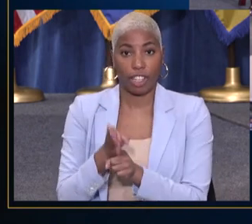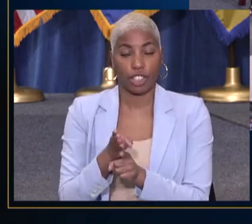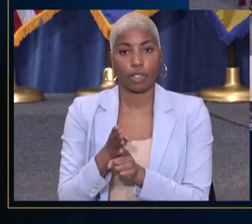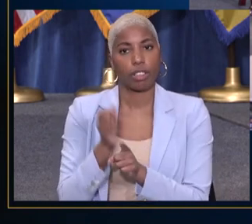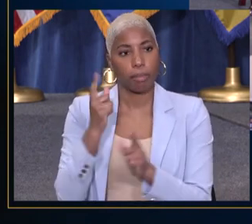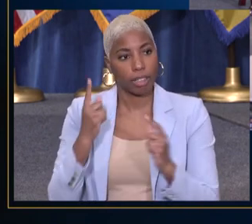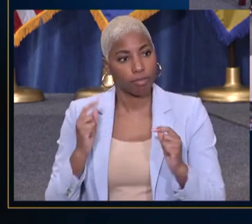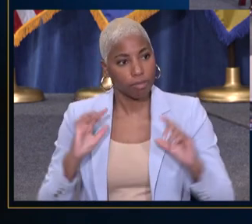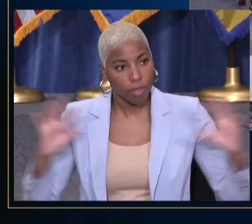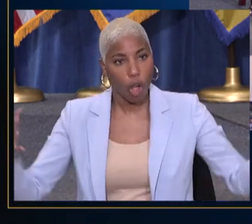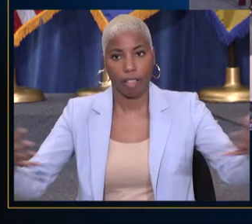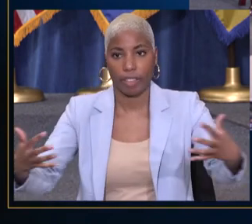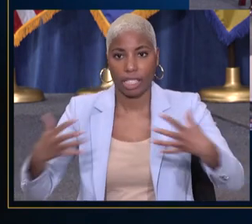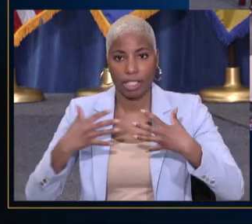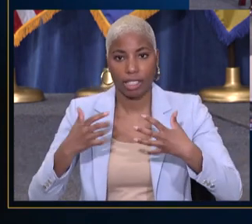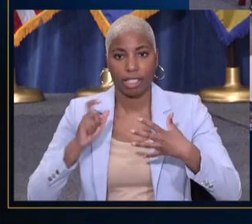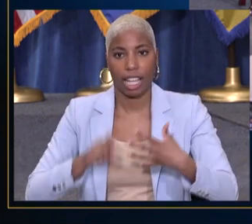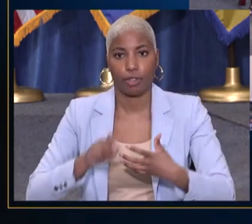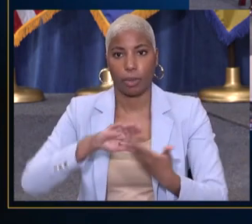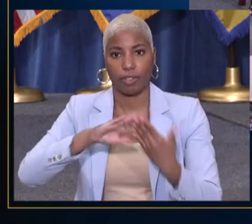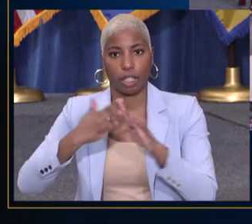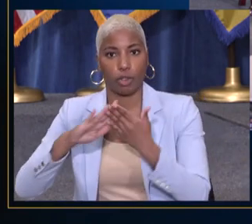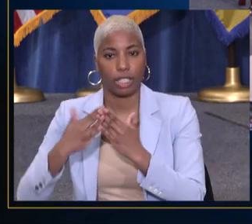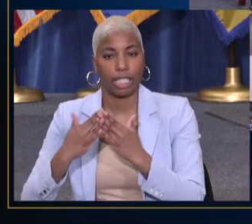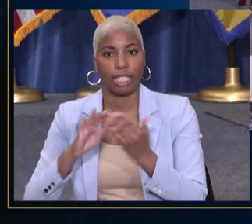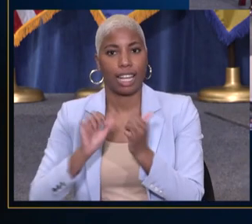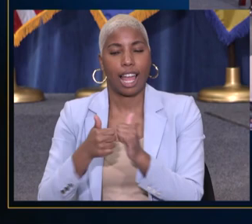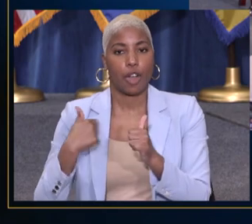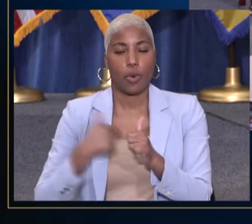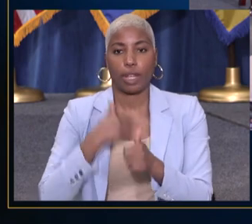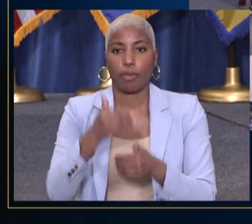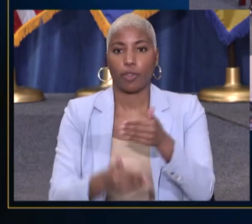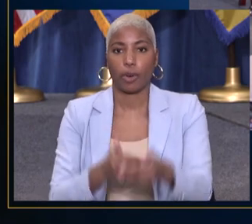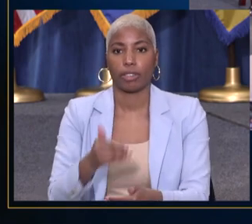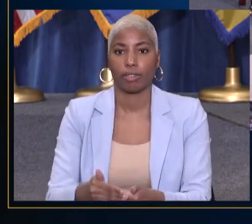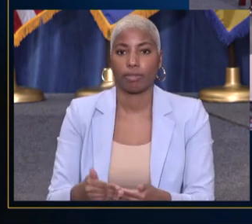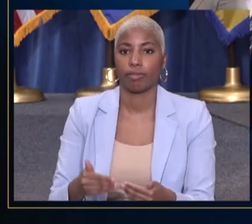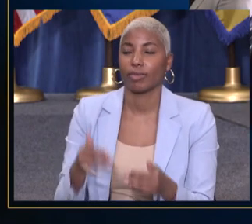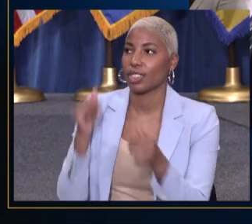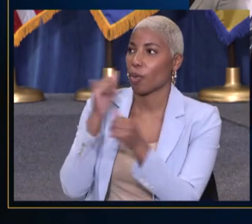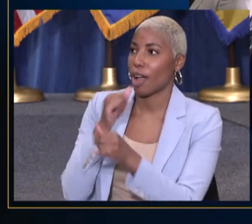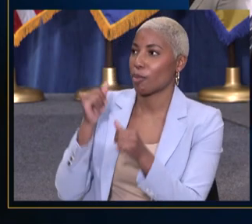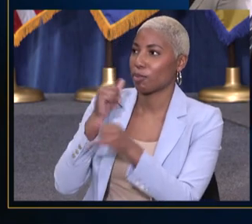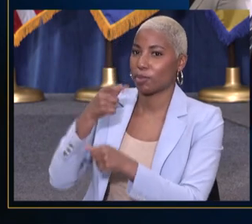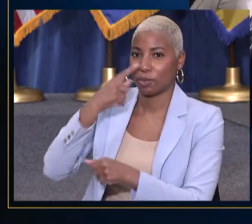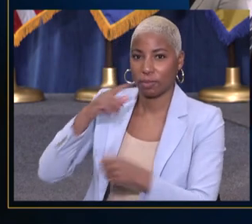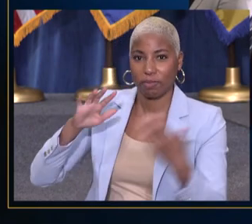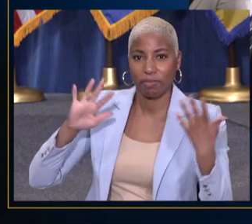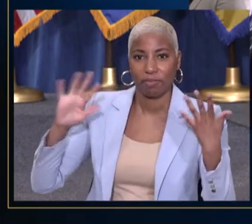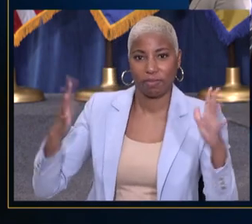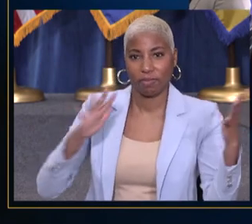takes the community to keep this moving forward. Wow, can we just give them a hand? That was powerful.